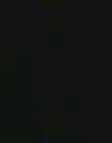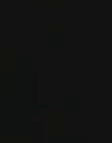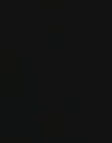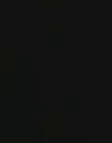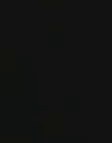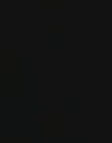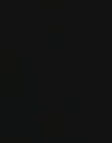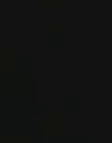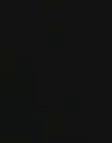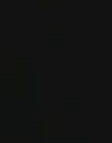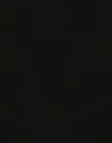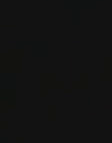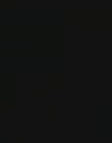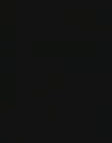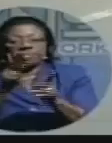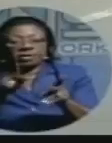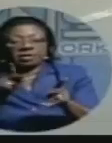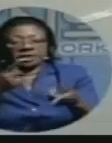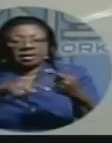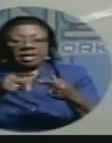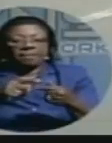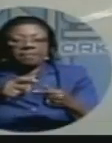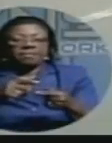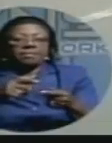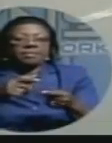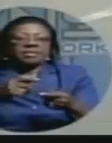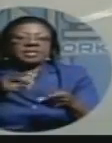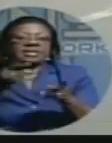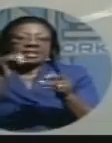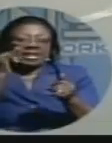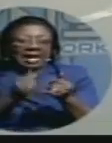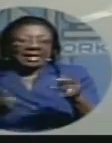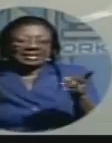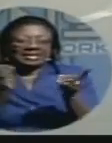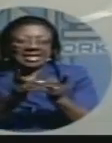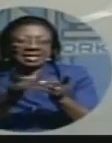ZNS Network News.